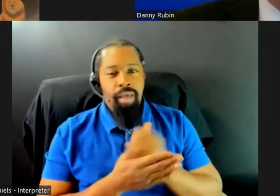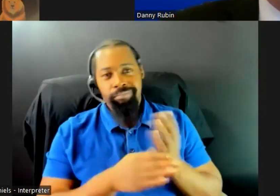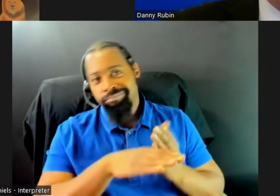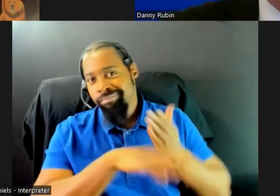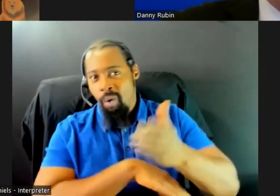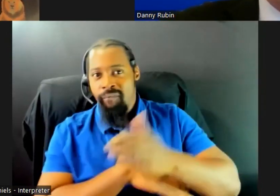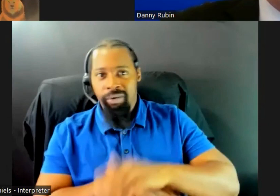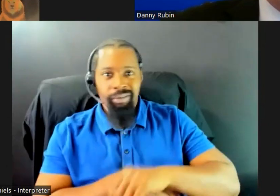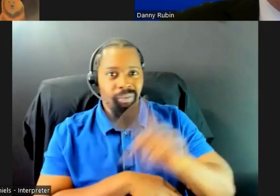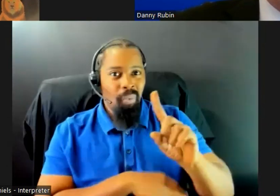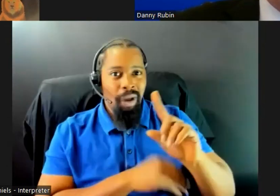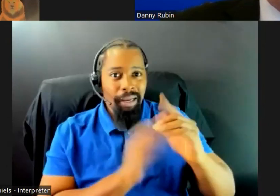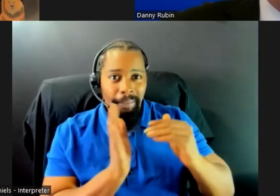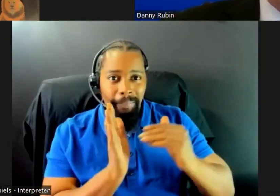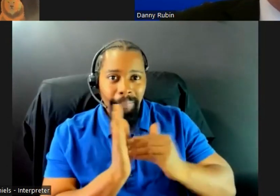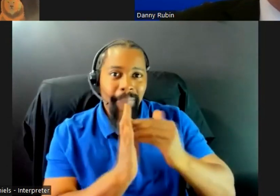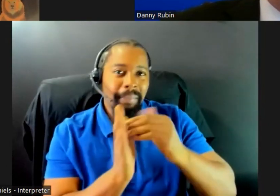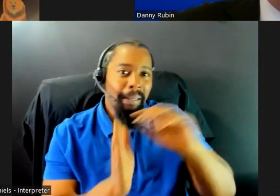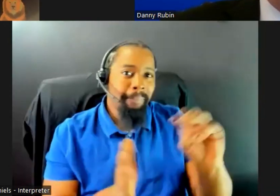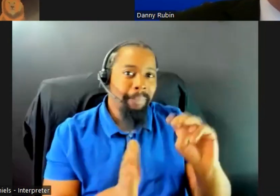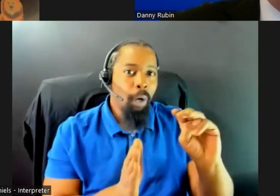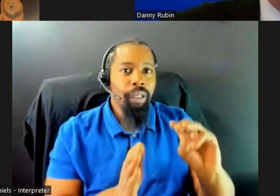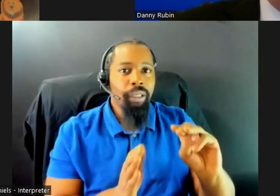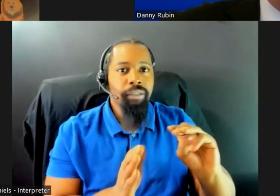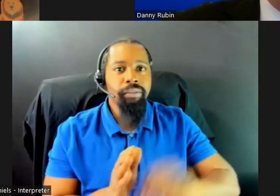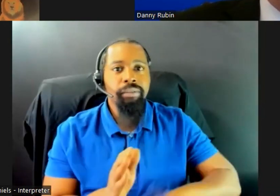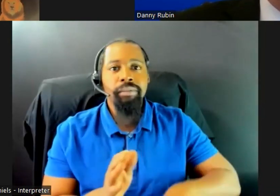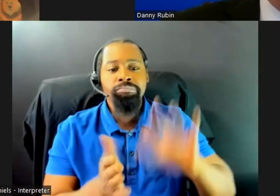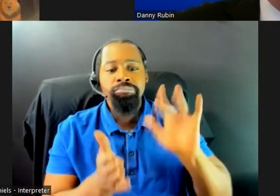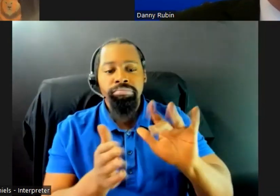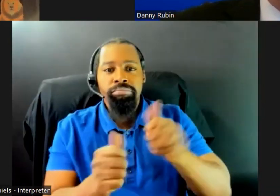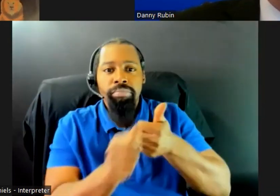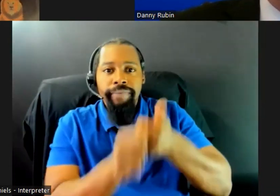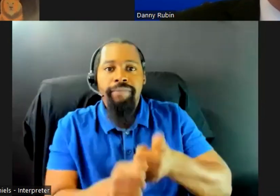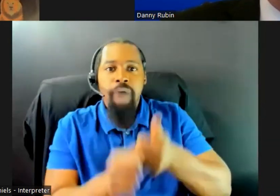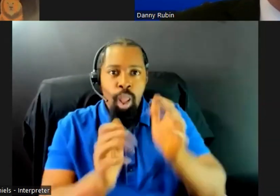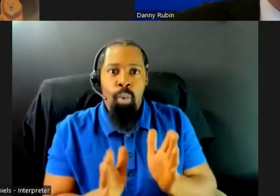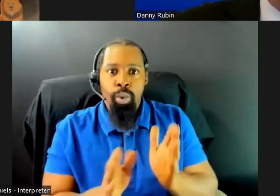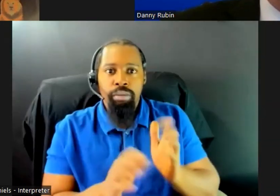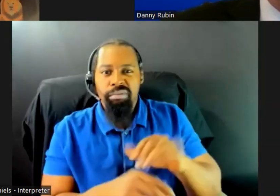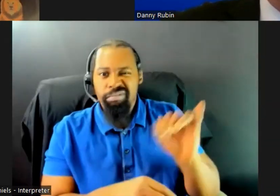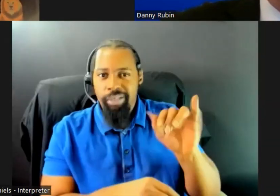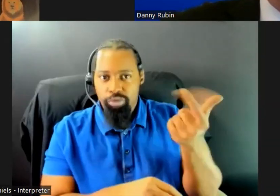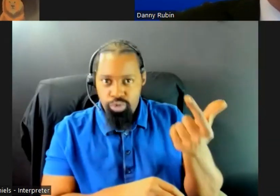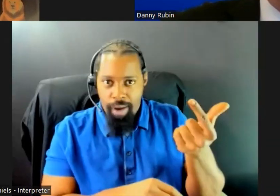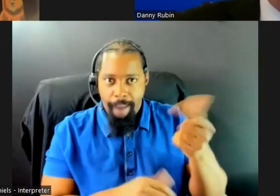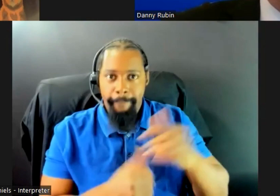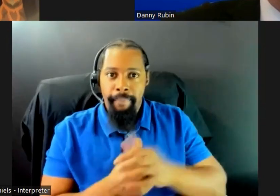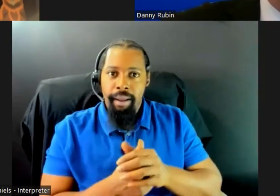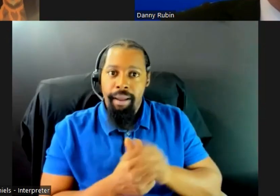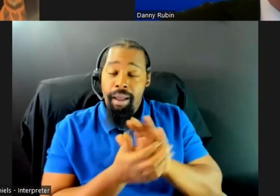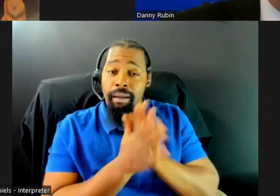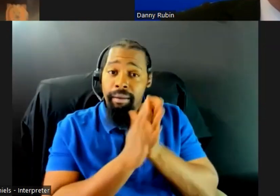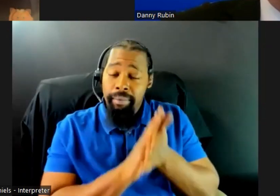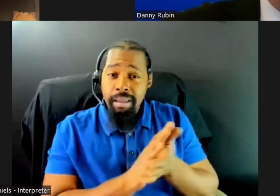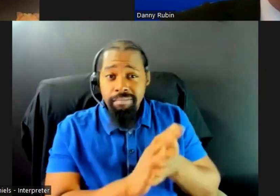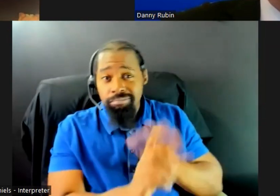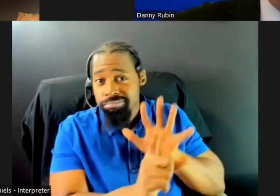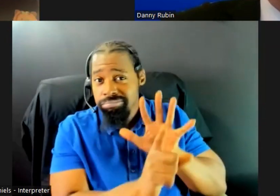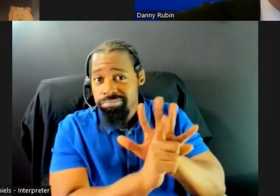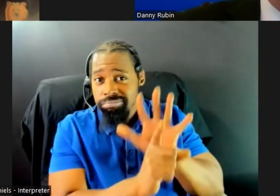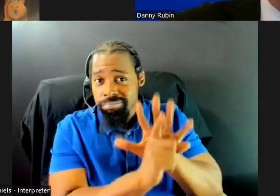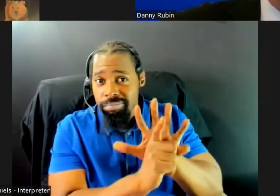And it became very popular as a community. And we've developed that